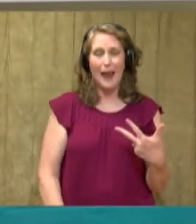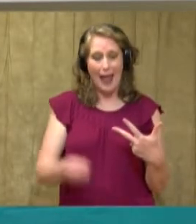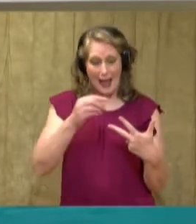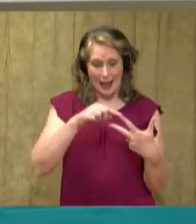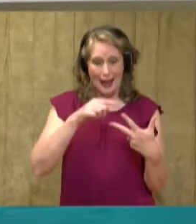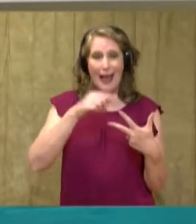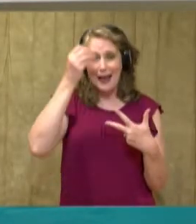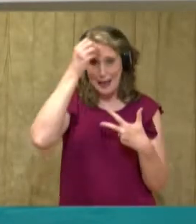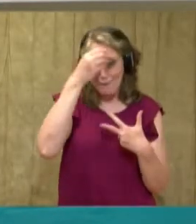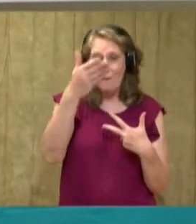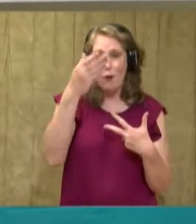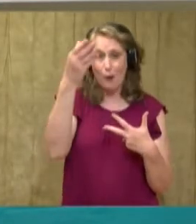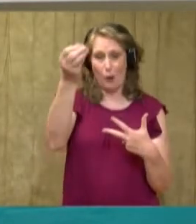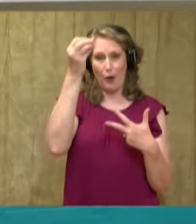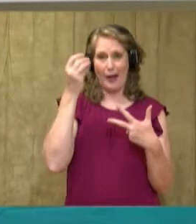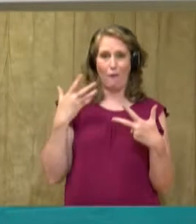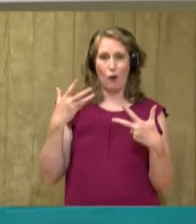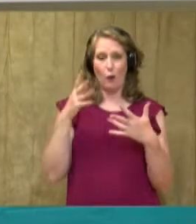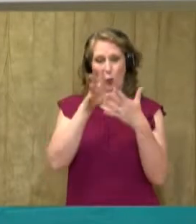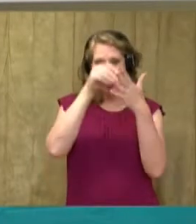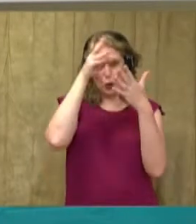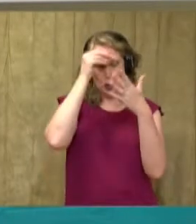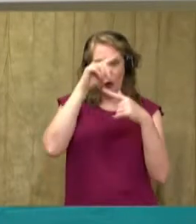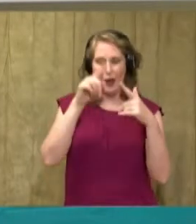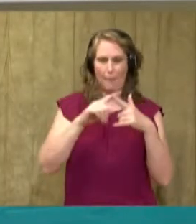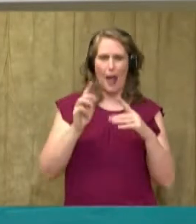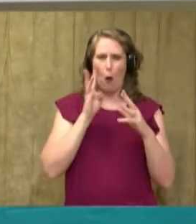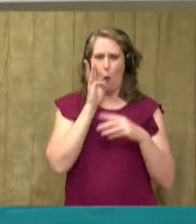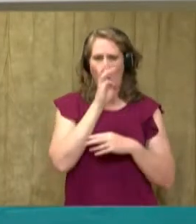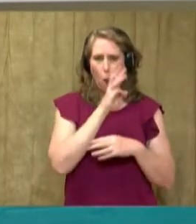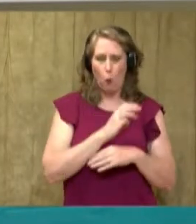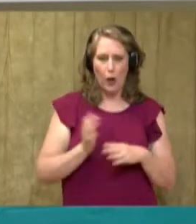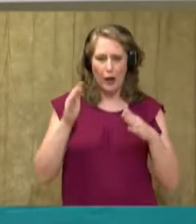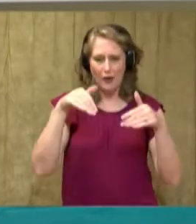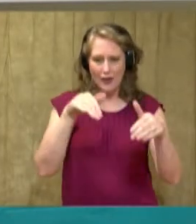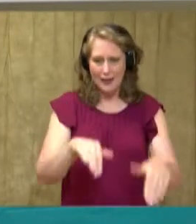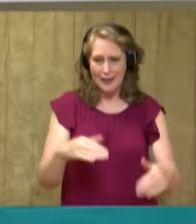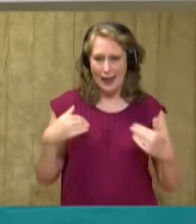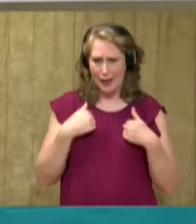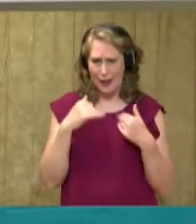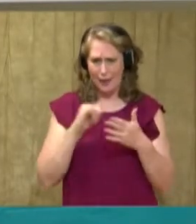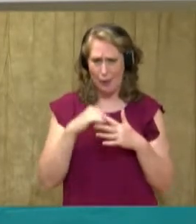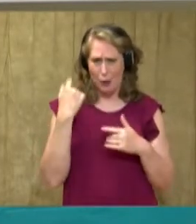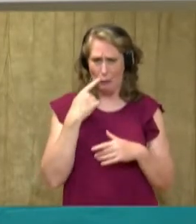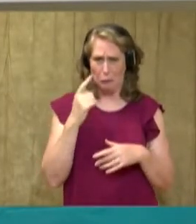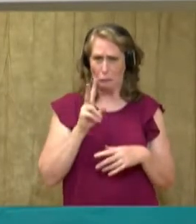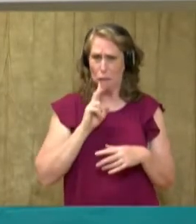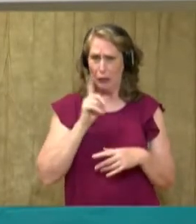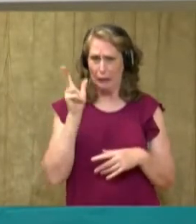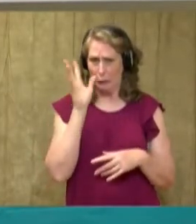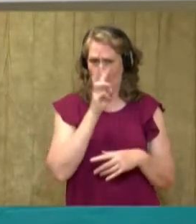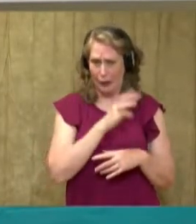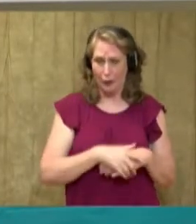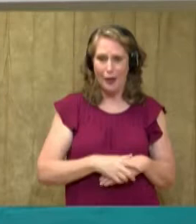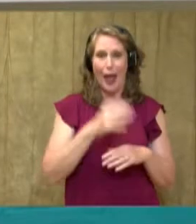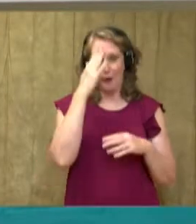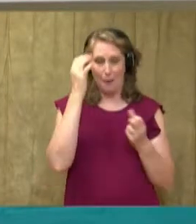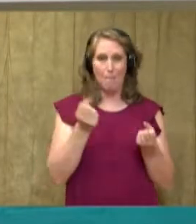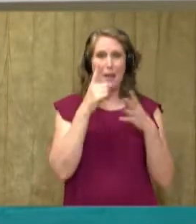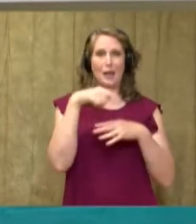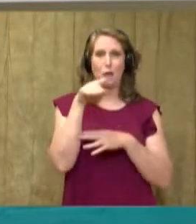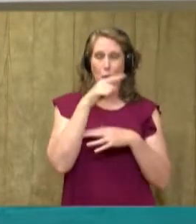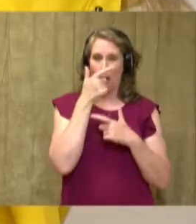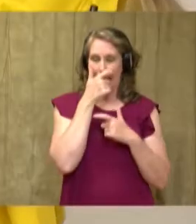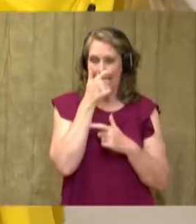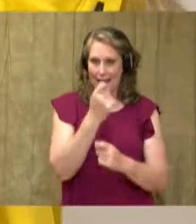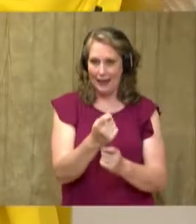Inform, that's right. We're going to get information about some weird, that sea creature looks really weird. Okay, and I know a lot of y'all are probably